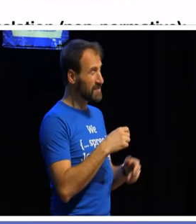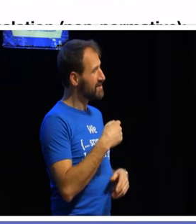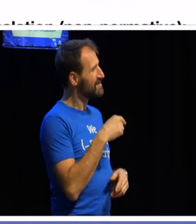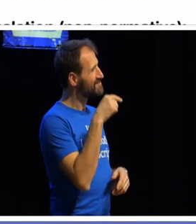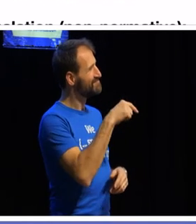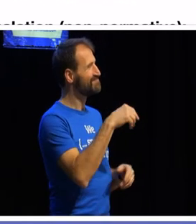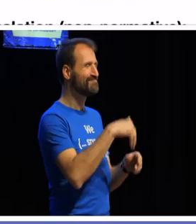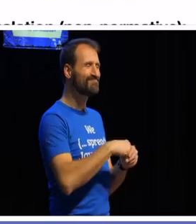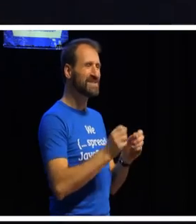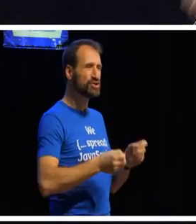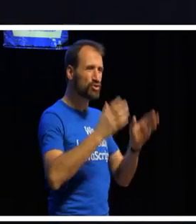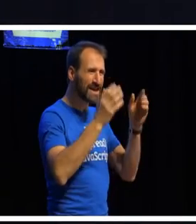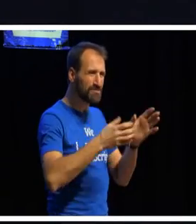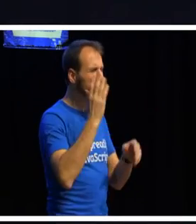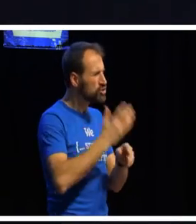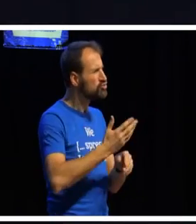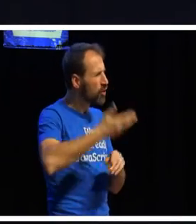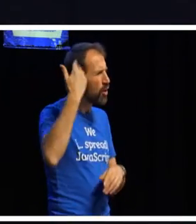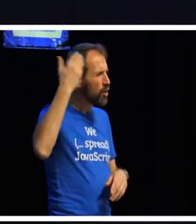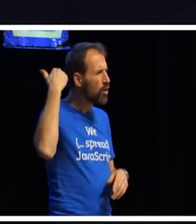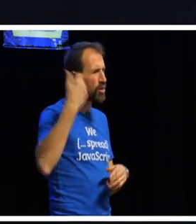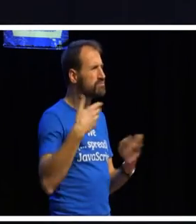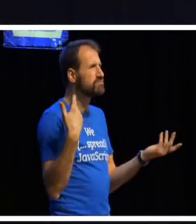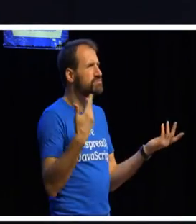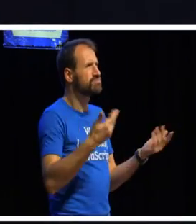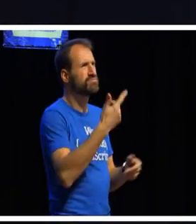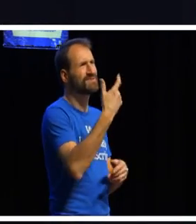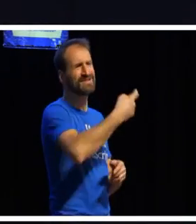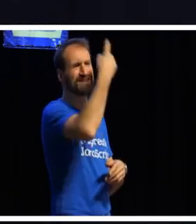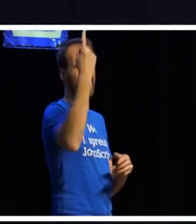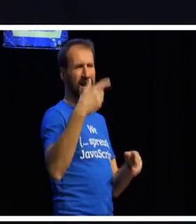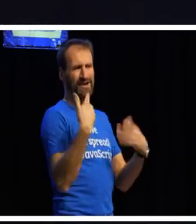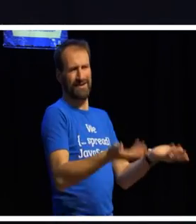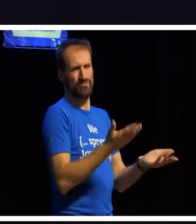in JavaScript streams in the browser, I should say, for like 20 years.